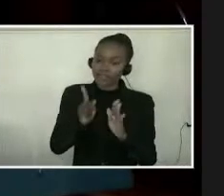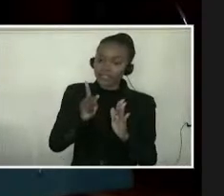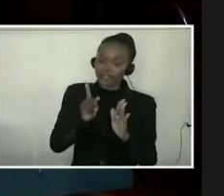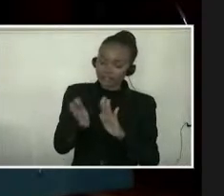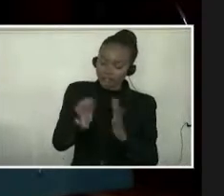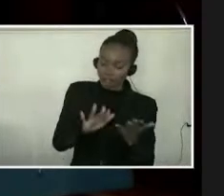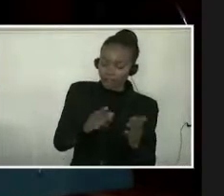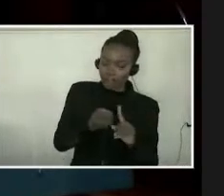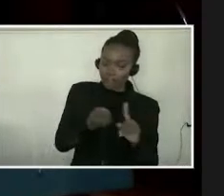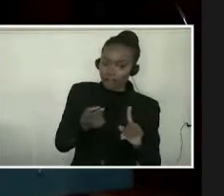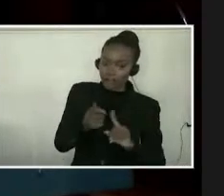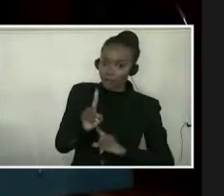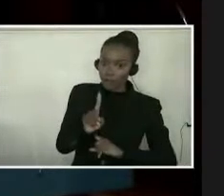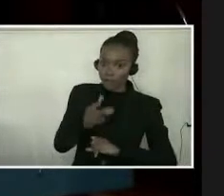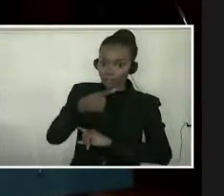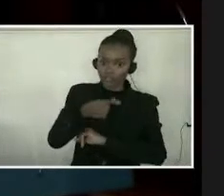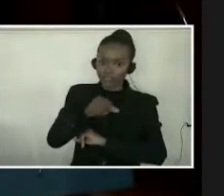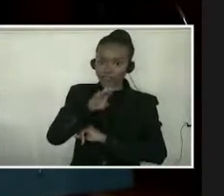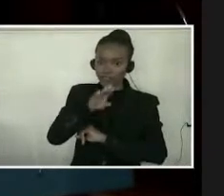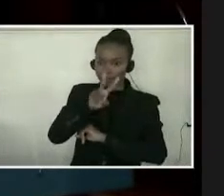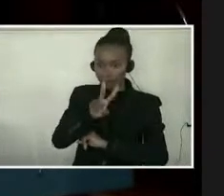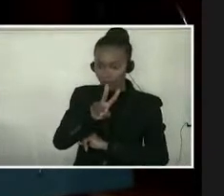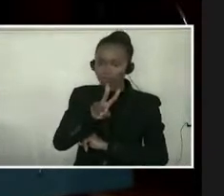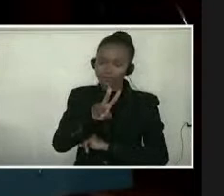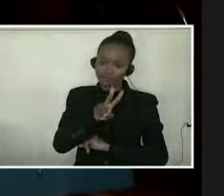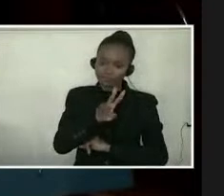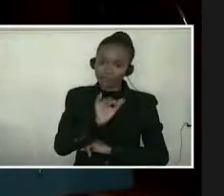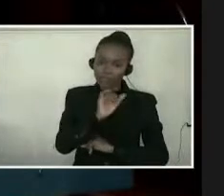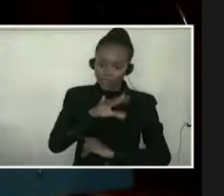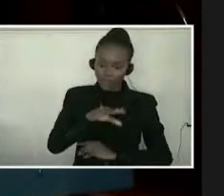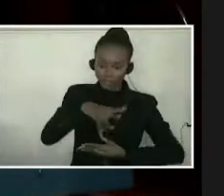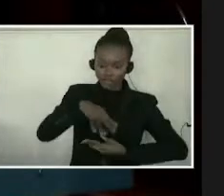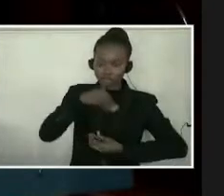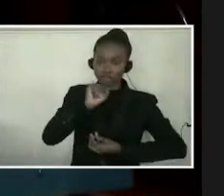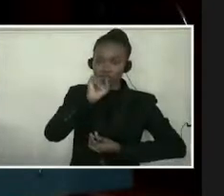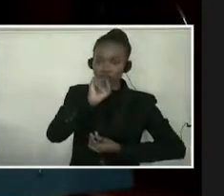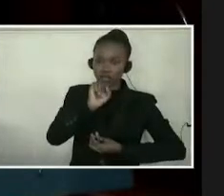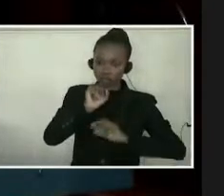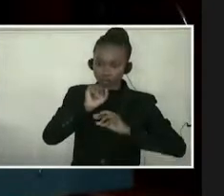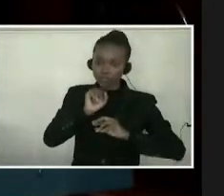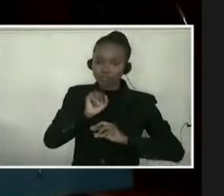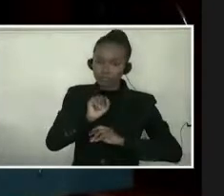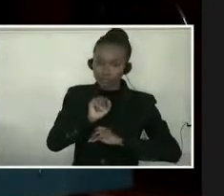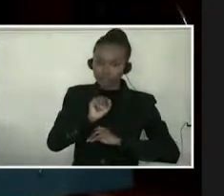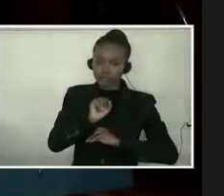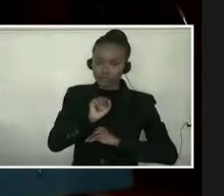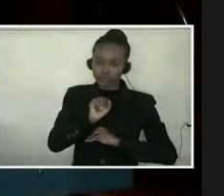may their souls rest in peace honorable person pronoun